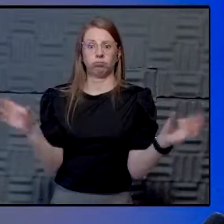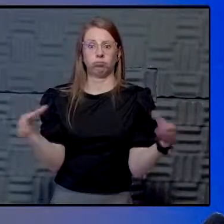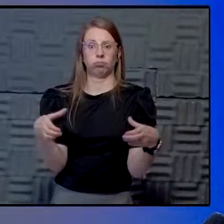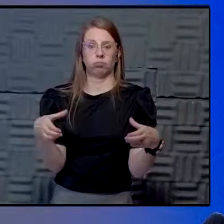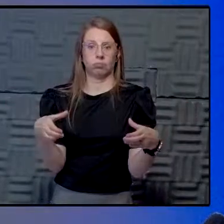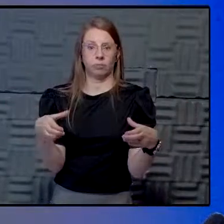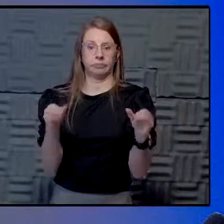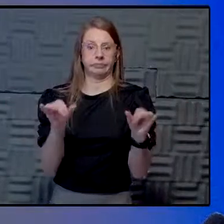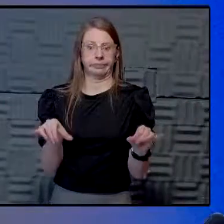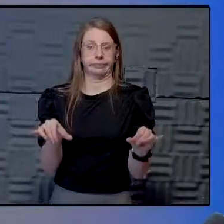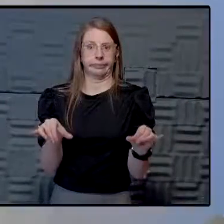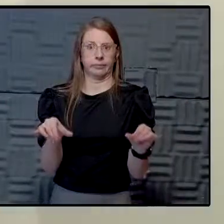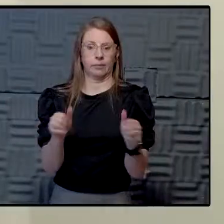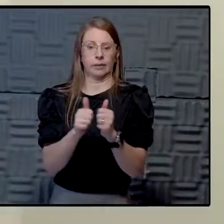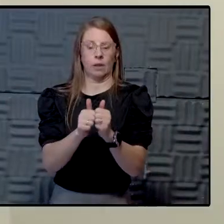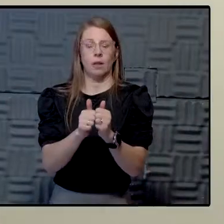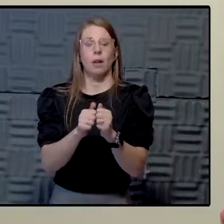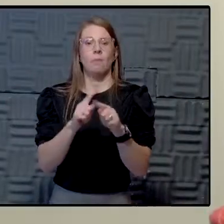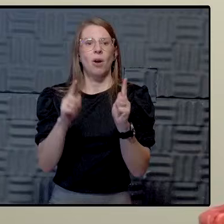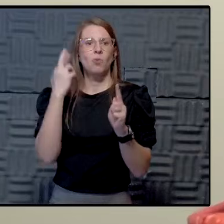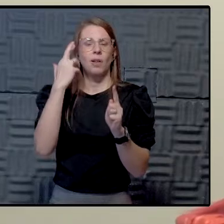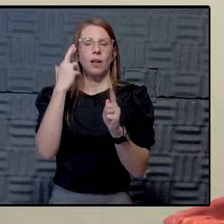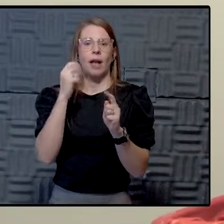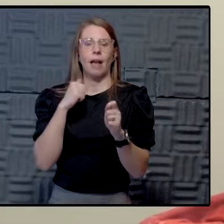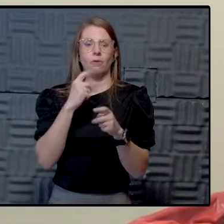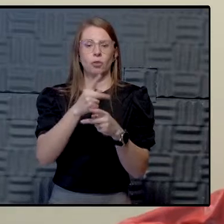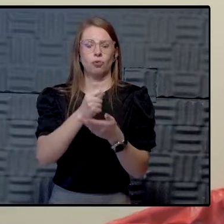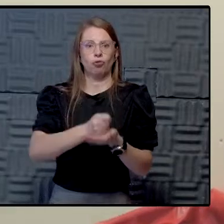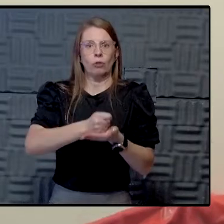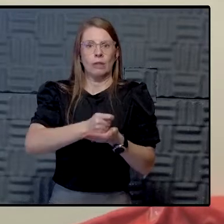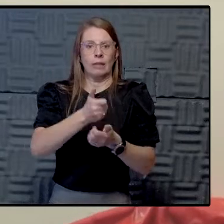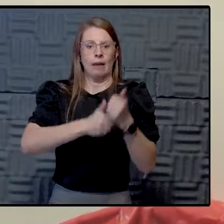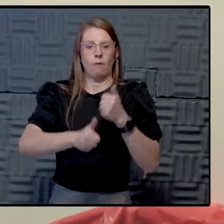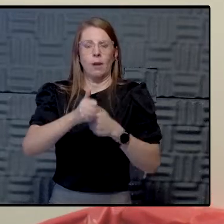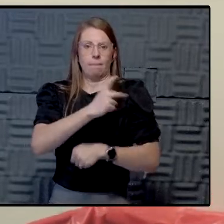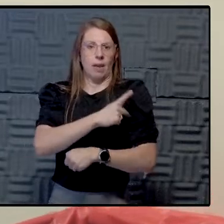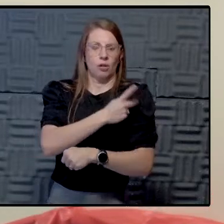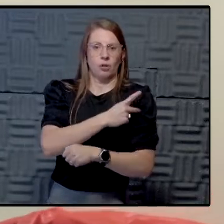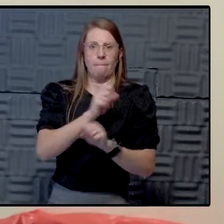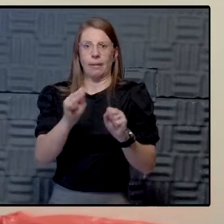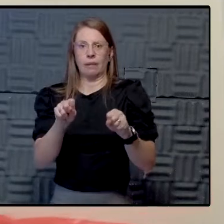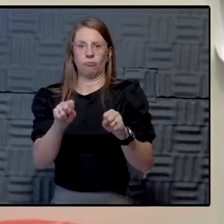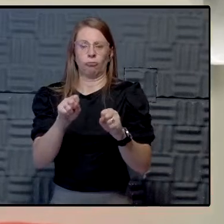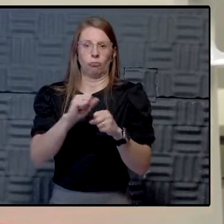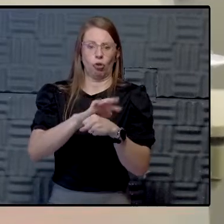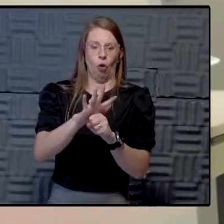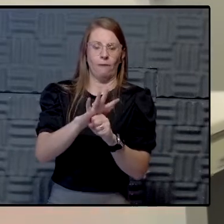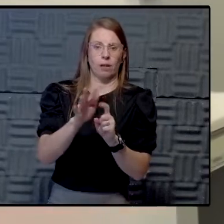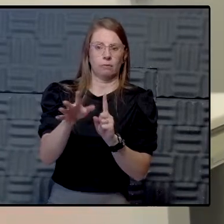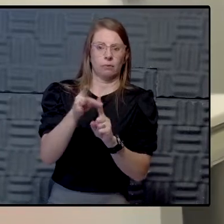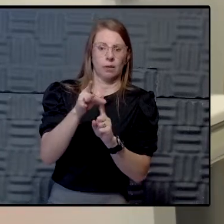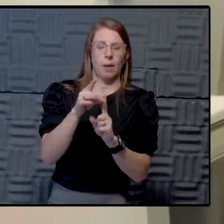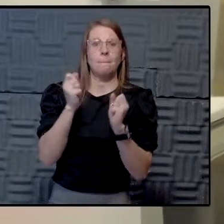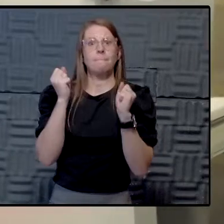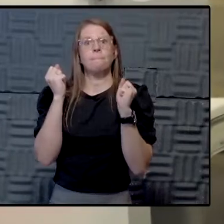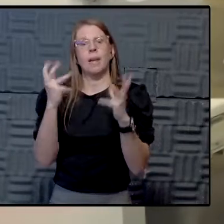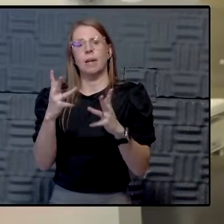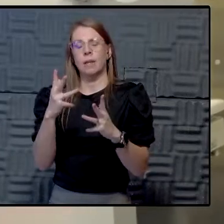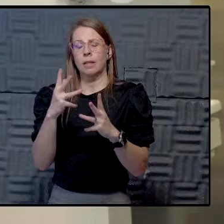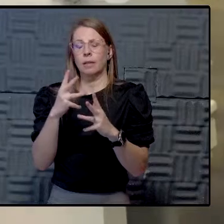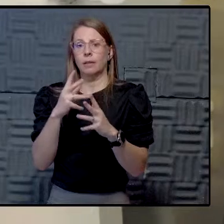soon realized that we have to treat every patient as a potential because we didn't. So many were